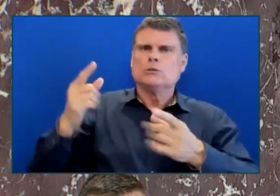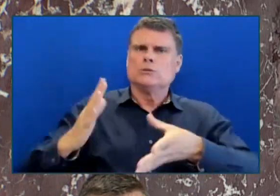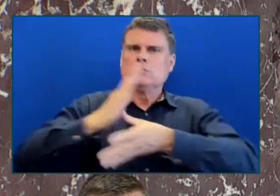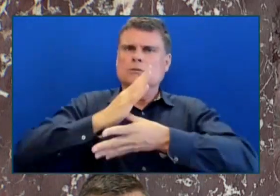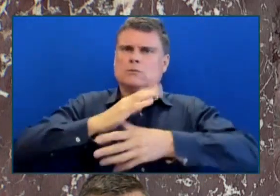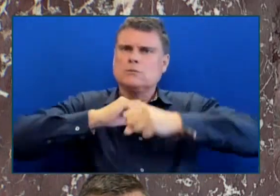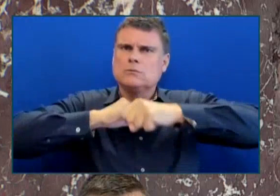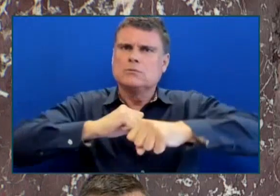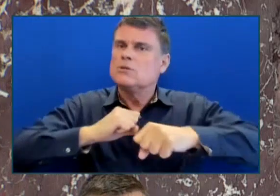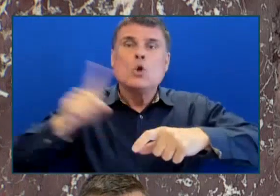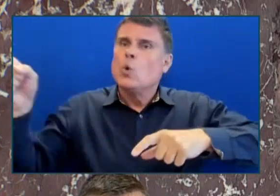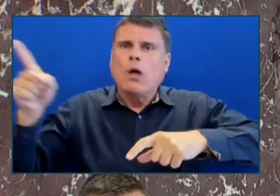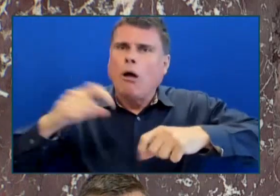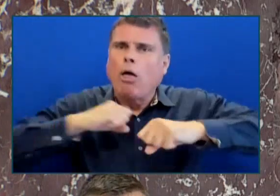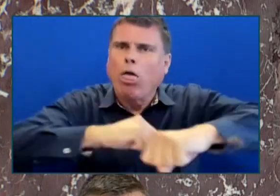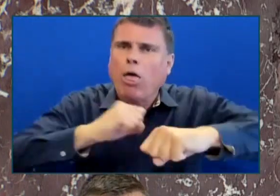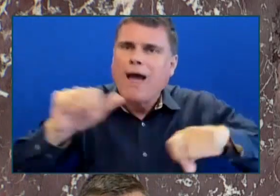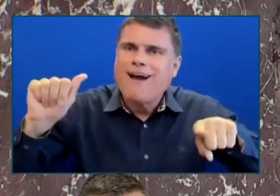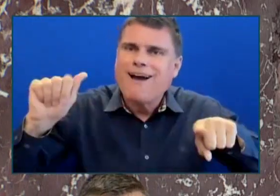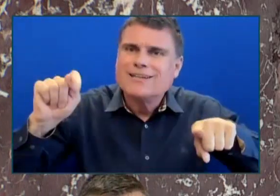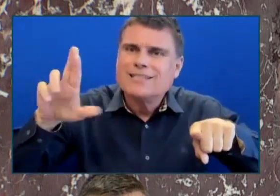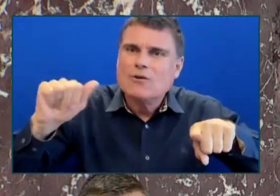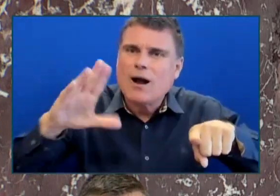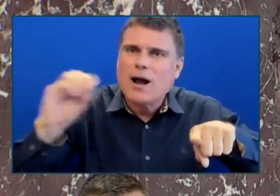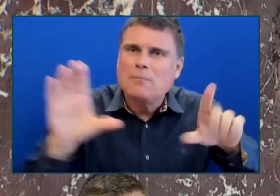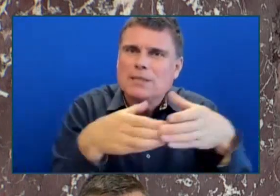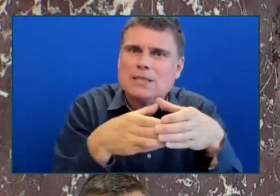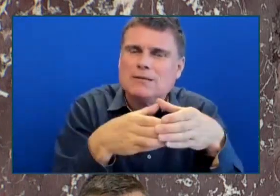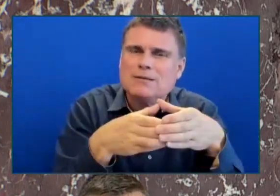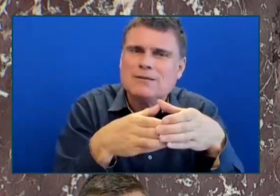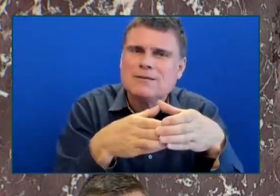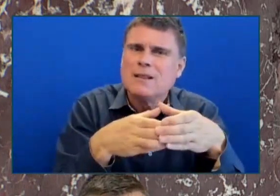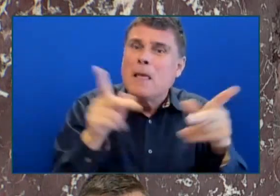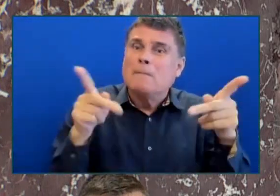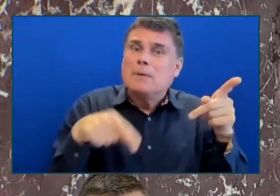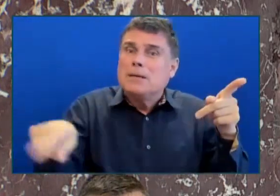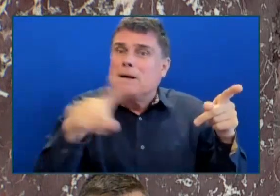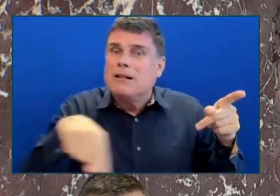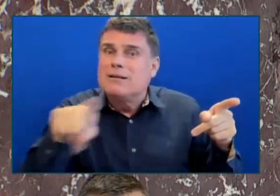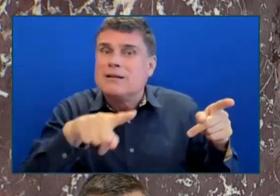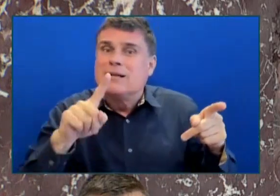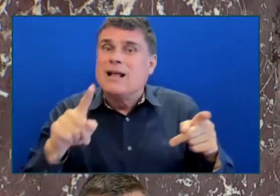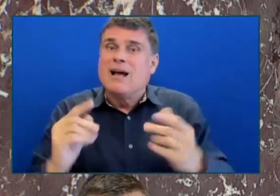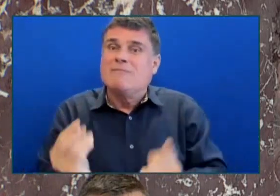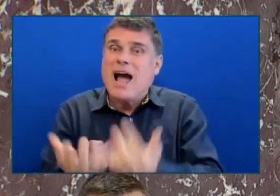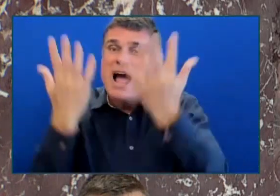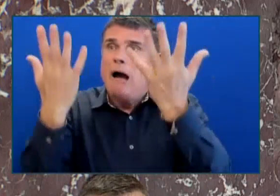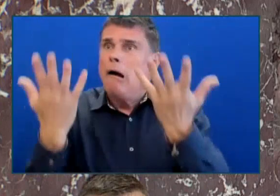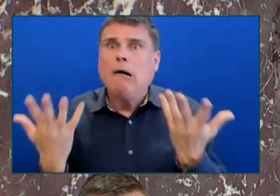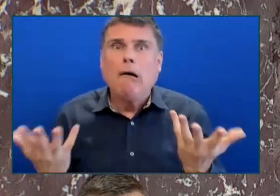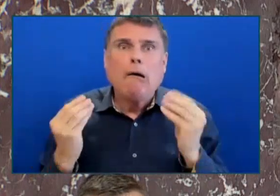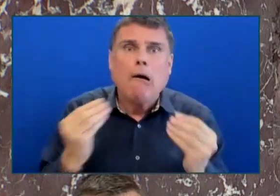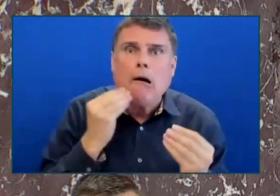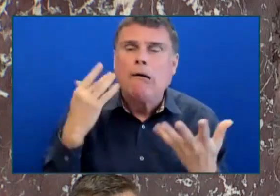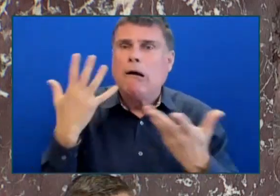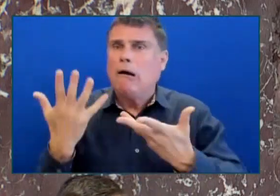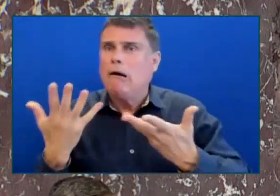they aren't entitled to a comprehensive investigation into the finances of Atira and all of its subsidiaries? Hear,